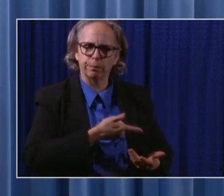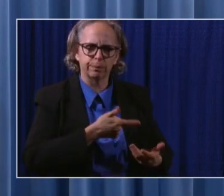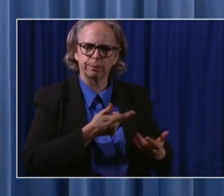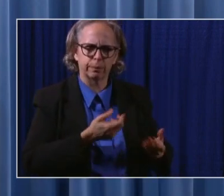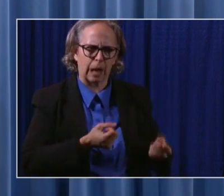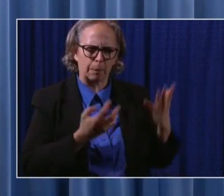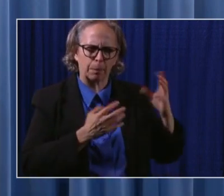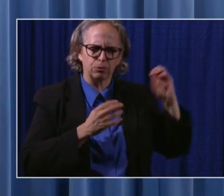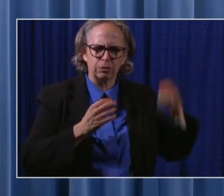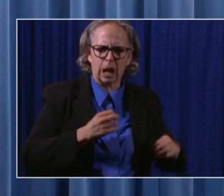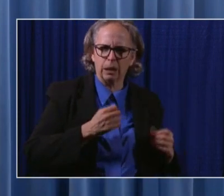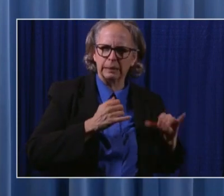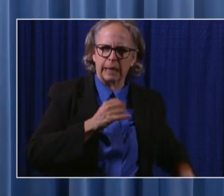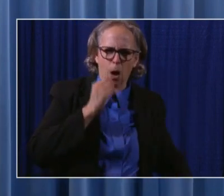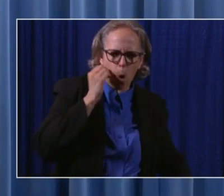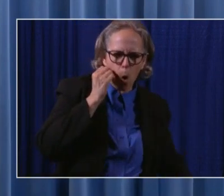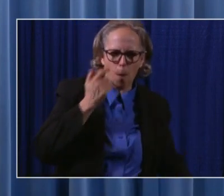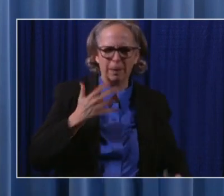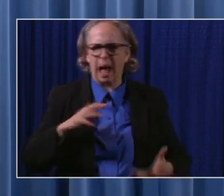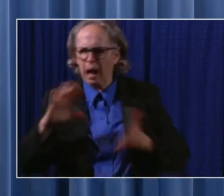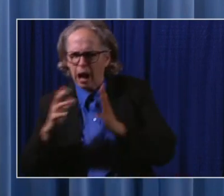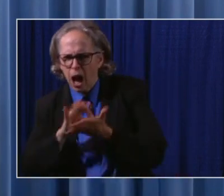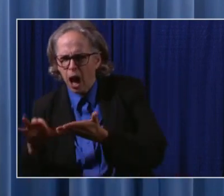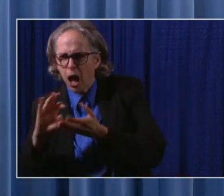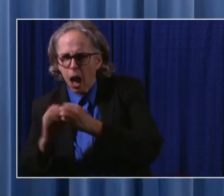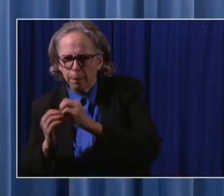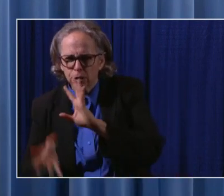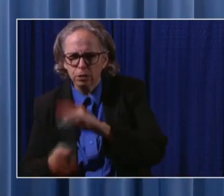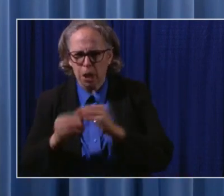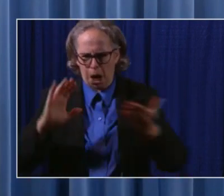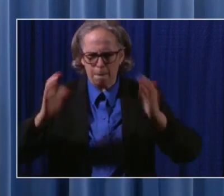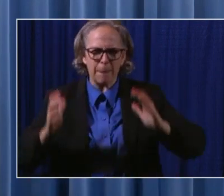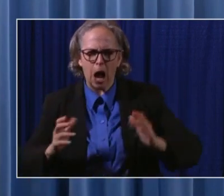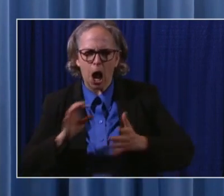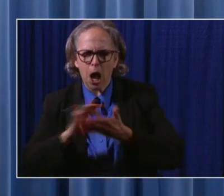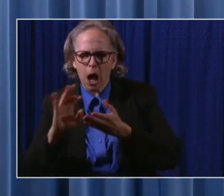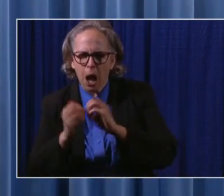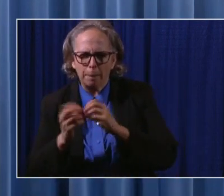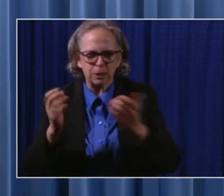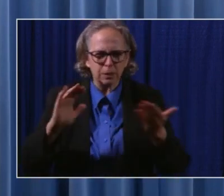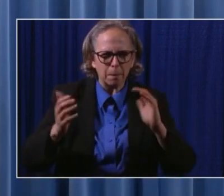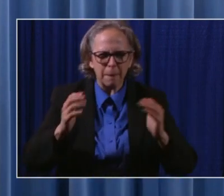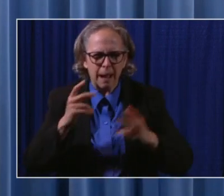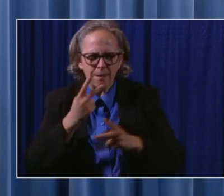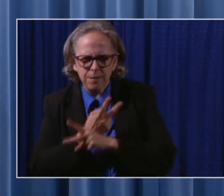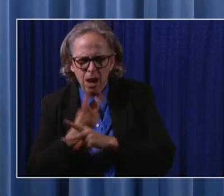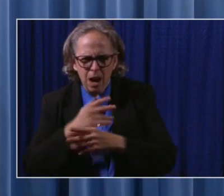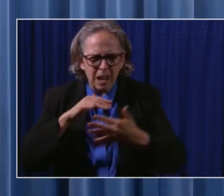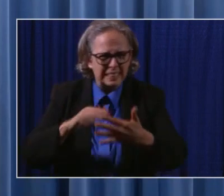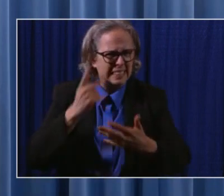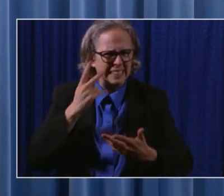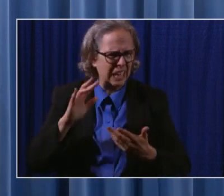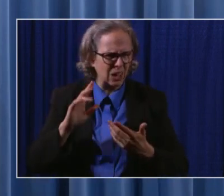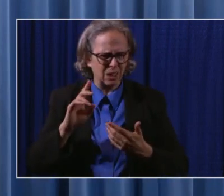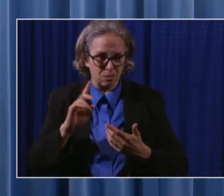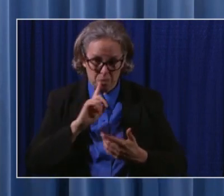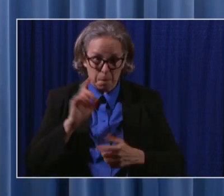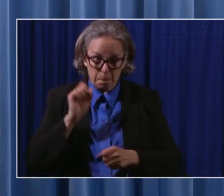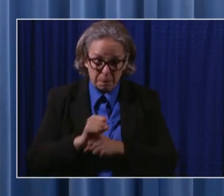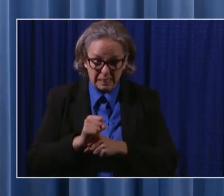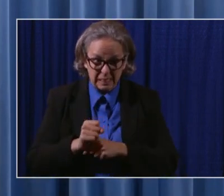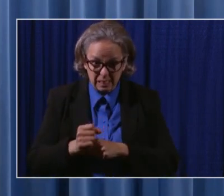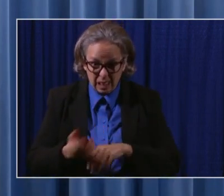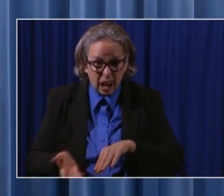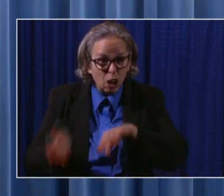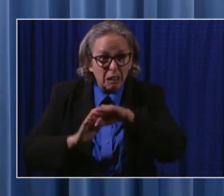and continued to work. And so that study is trying to track both of them, and frankly, is trying to see what increased risk they have by working in child